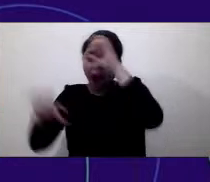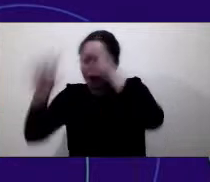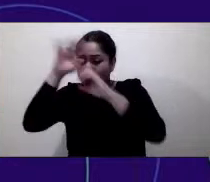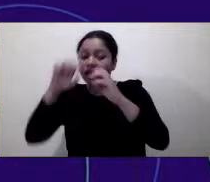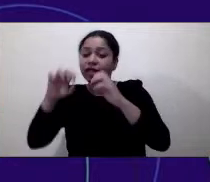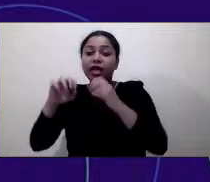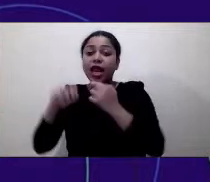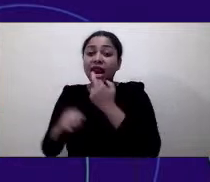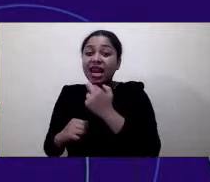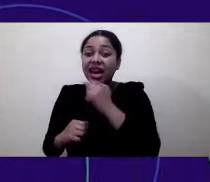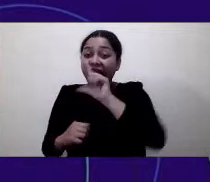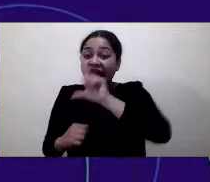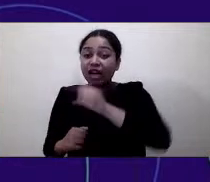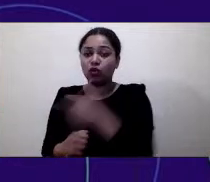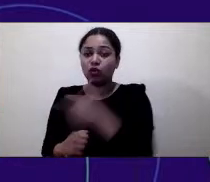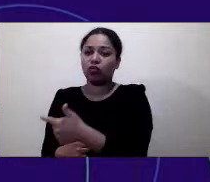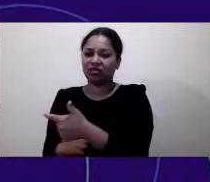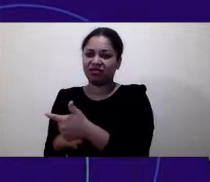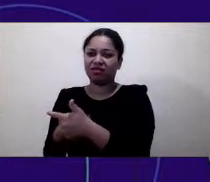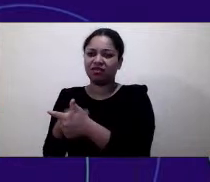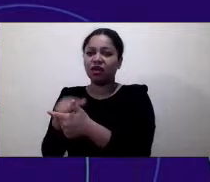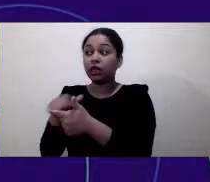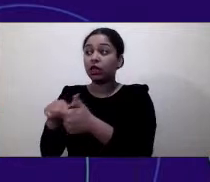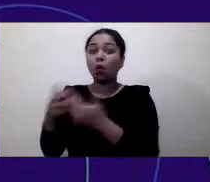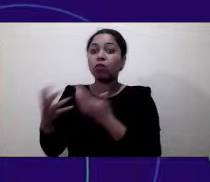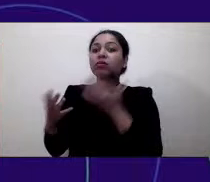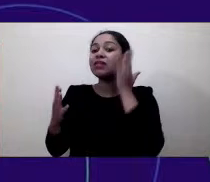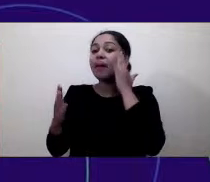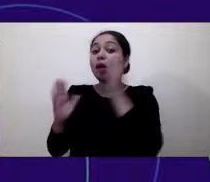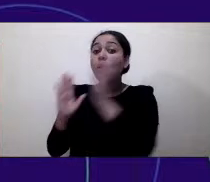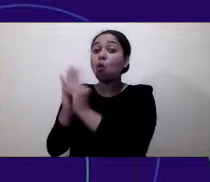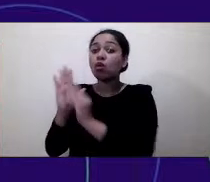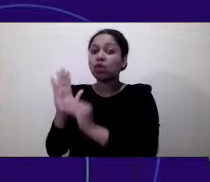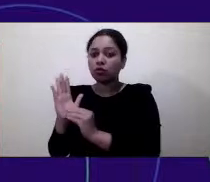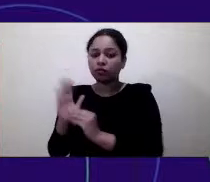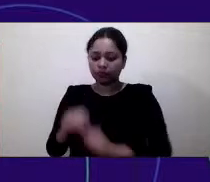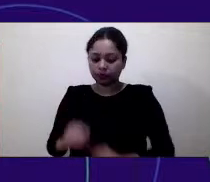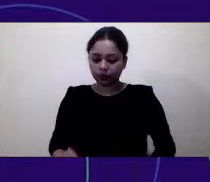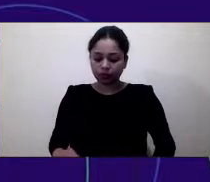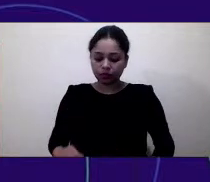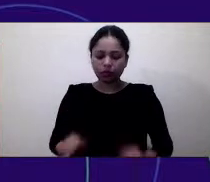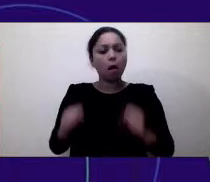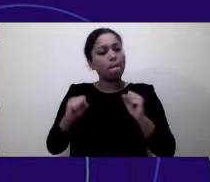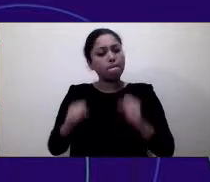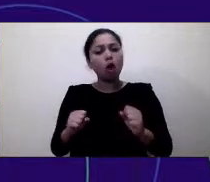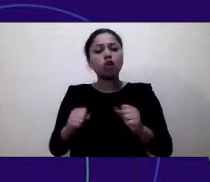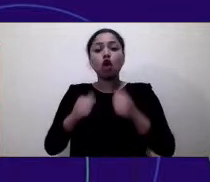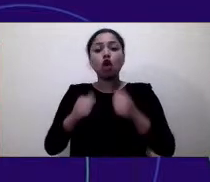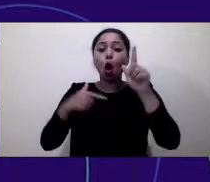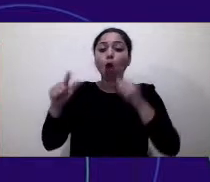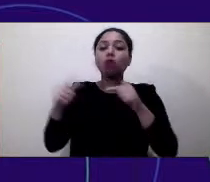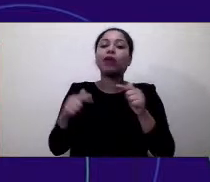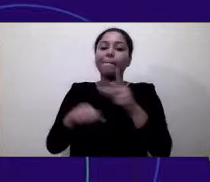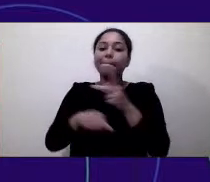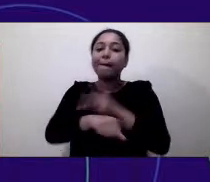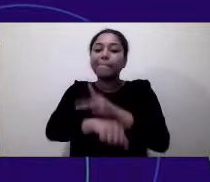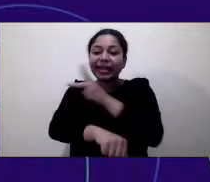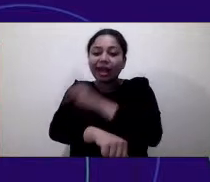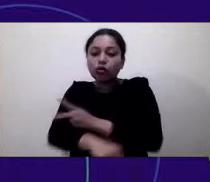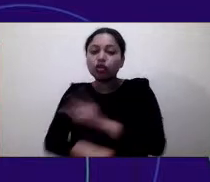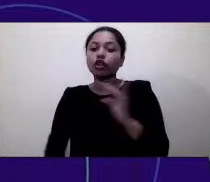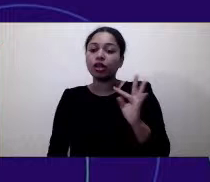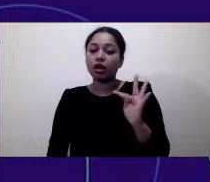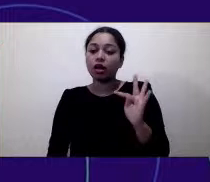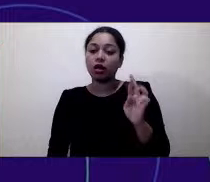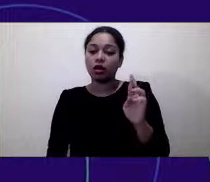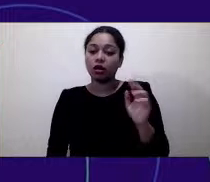And then that's why we use pedagogical translanguaging to contribute to developing of